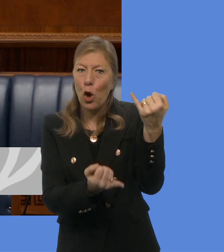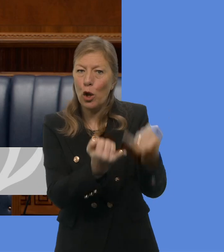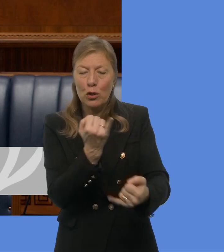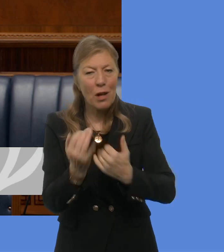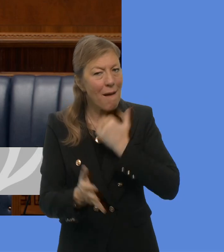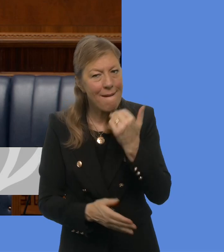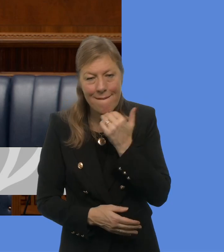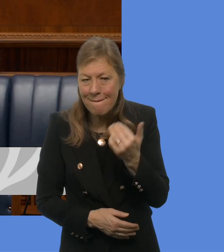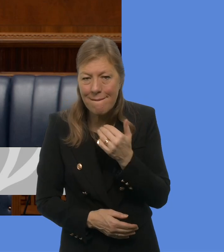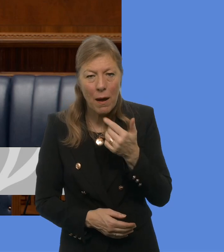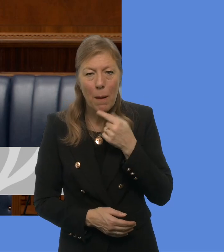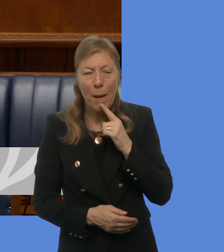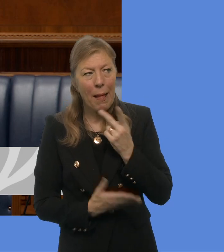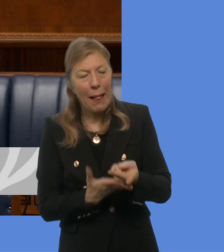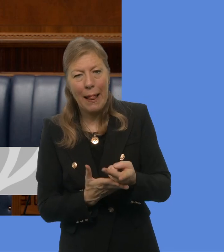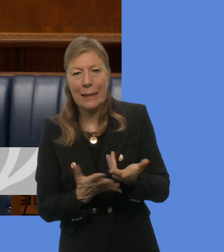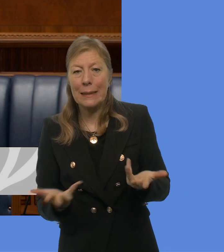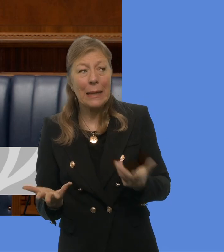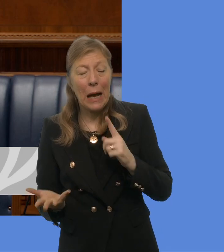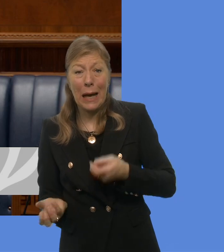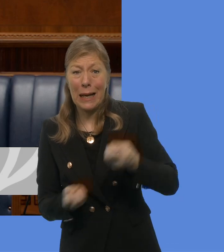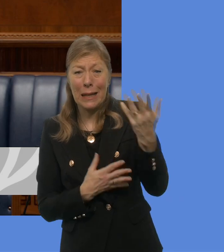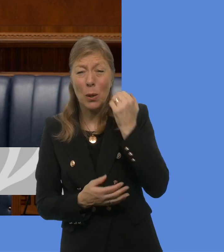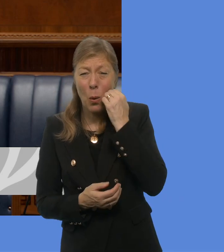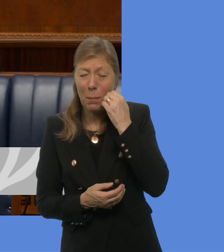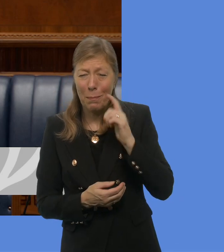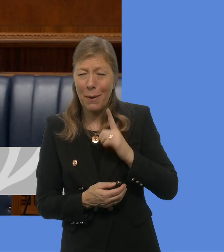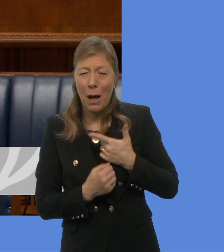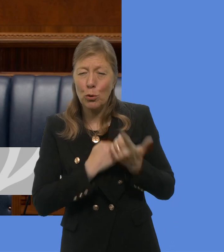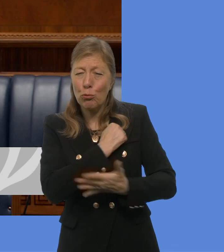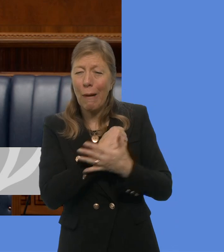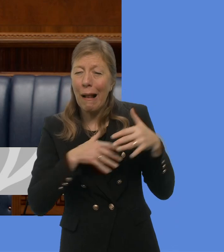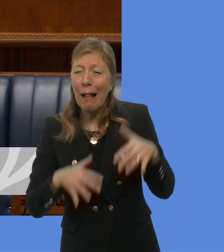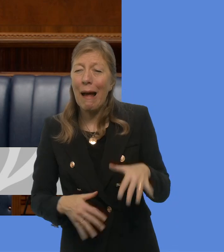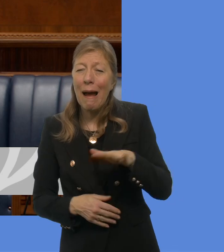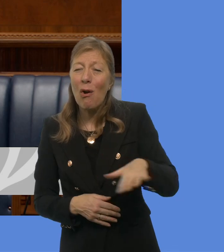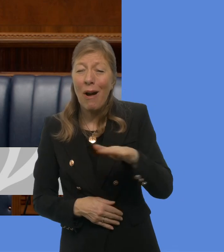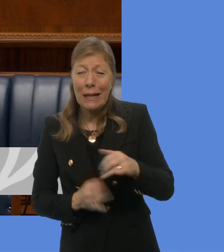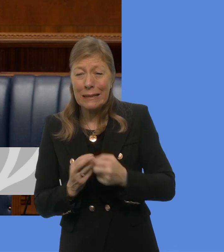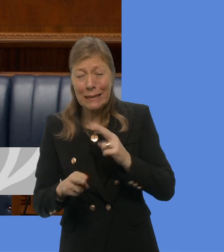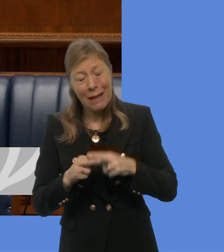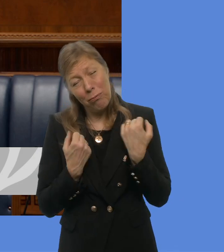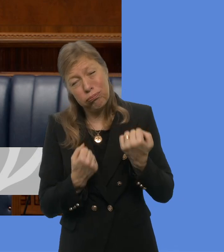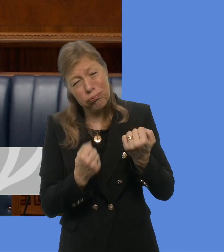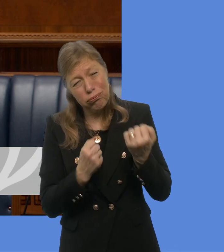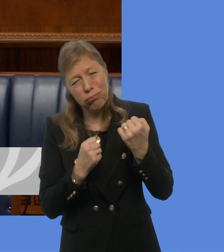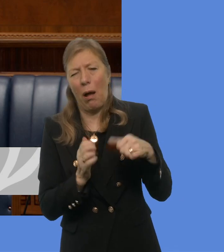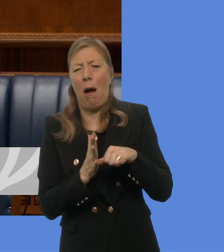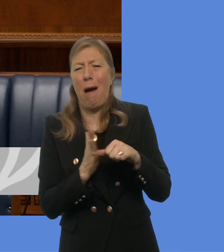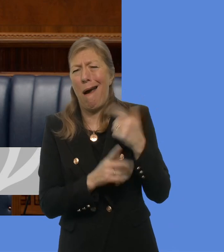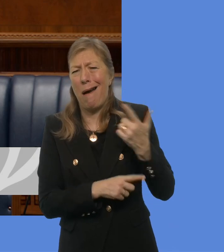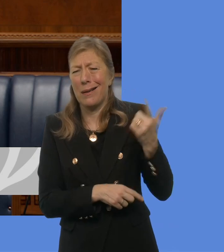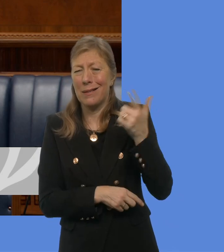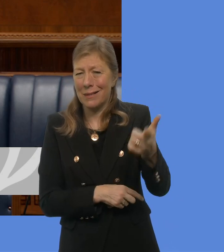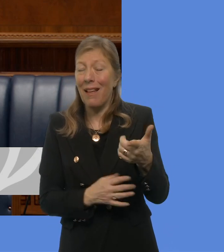care packages for people living in more rural areas that are harder to reach and aren't as attractive, I suppose, for domiciliary care providers, given the